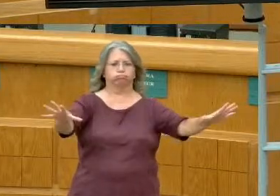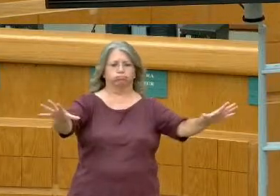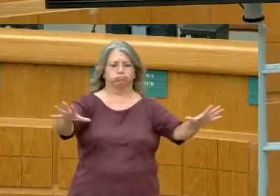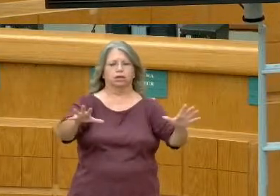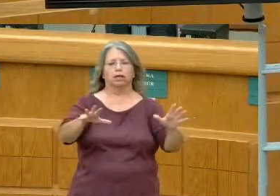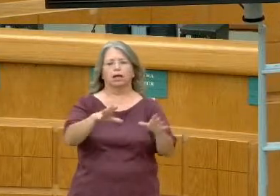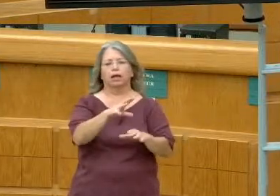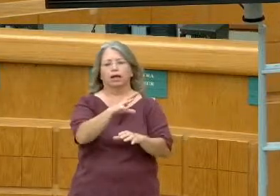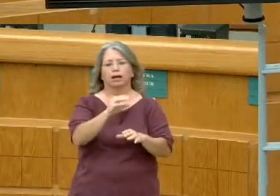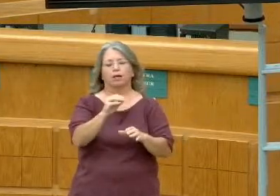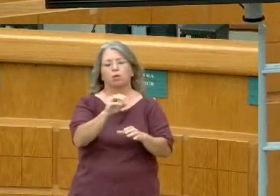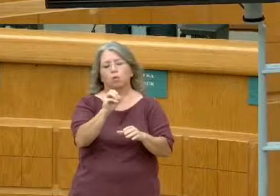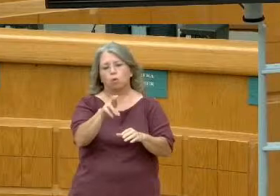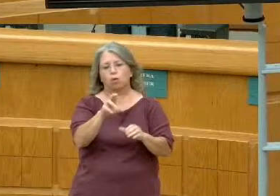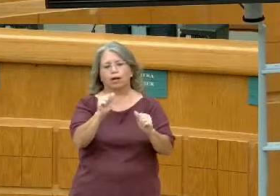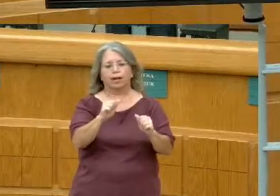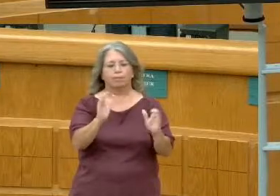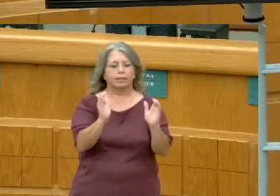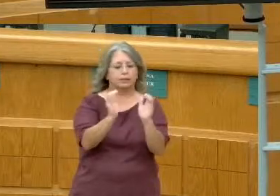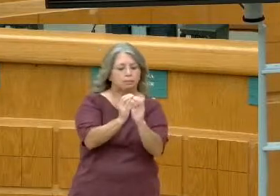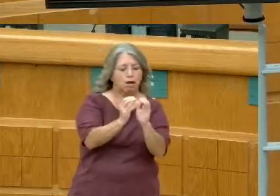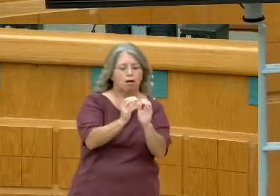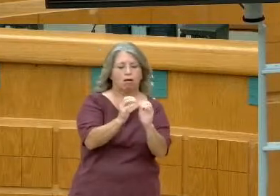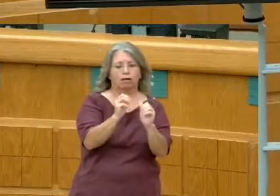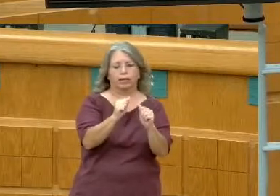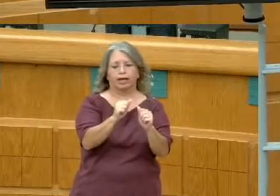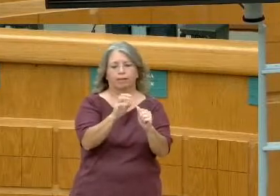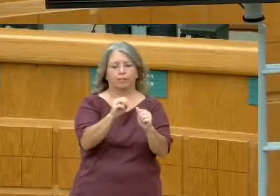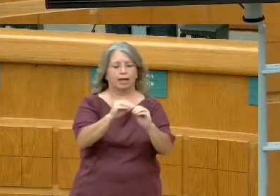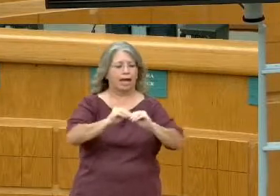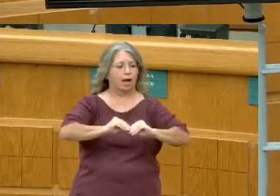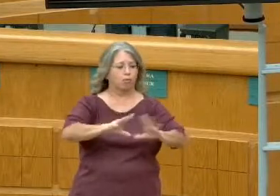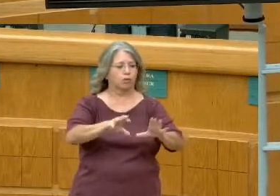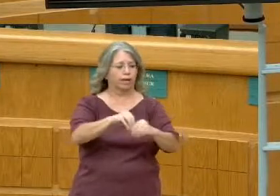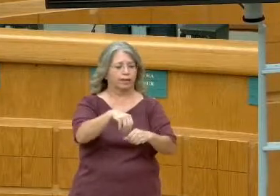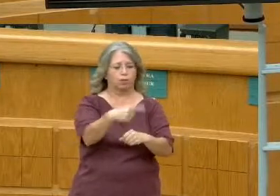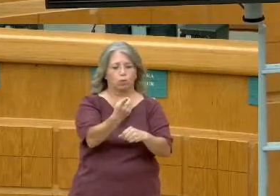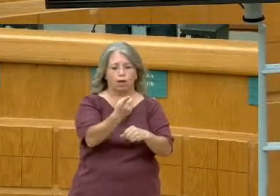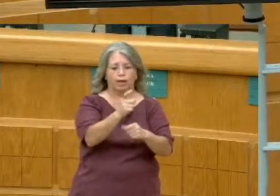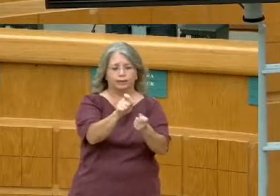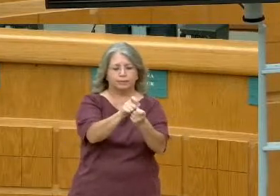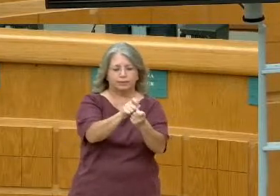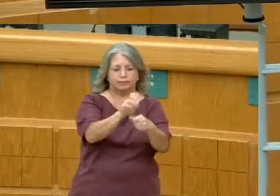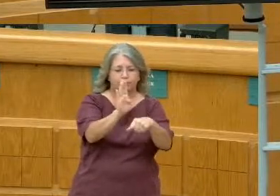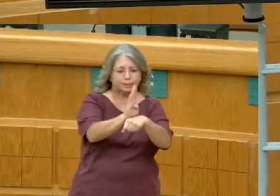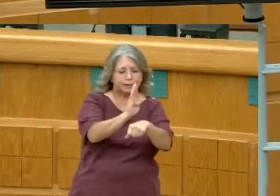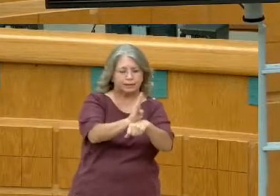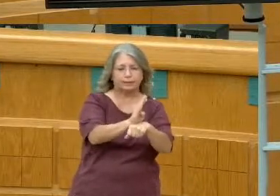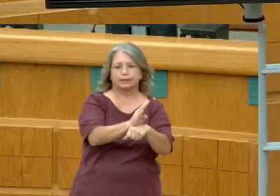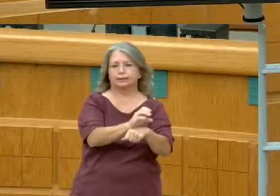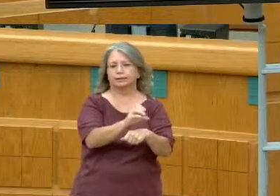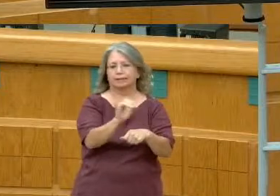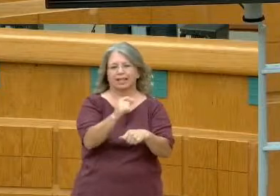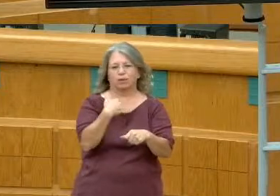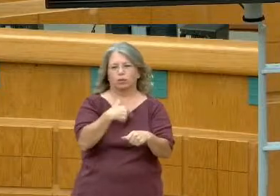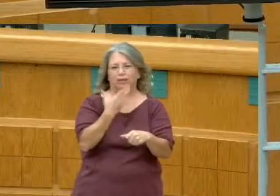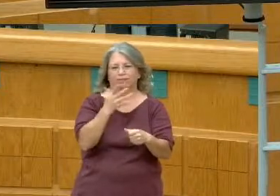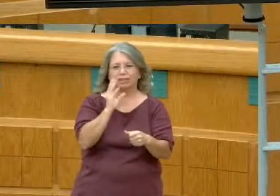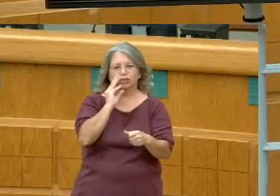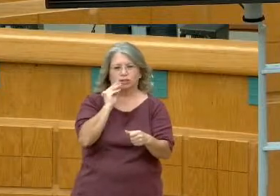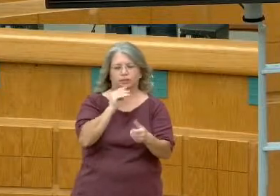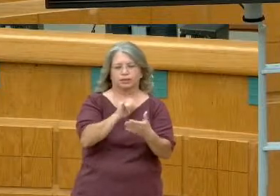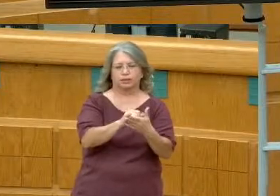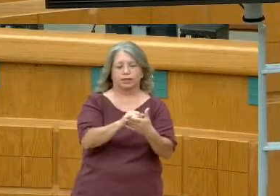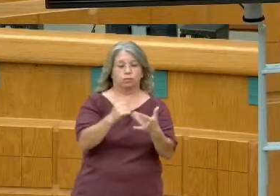they can be small. It can be inside of a building or at a particular business, which we experienced back in May. Presently,